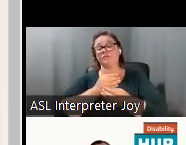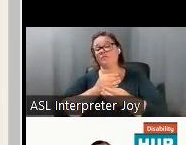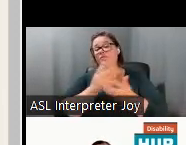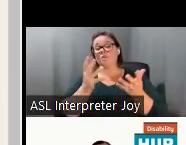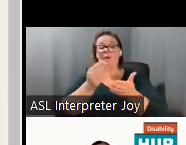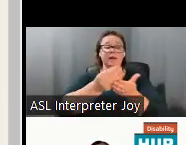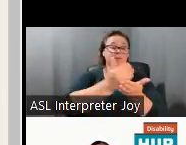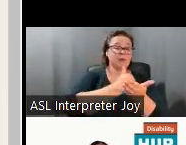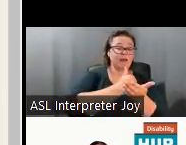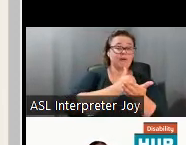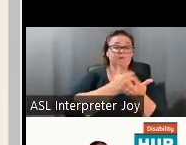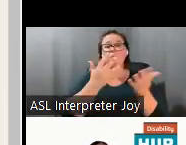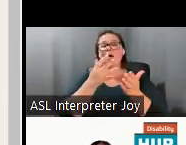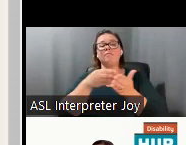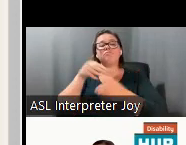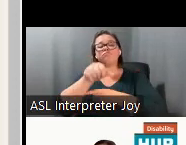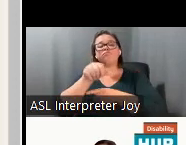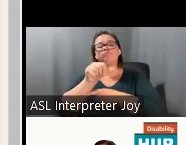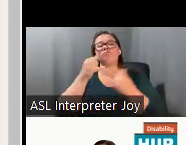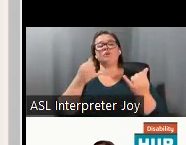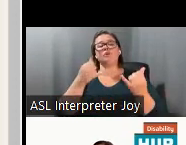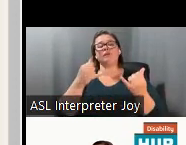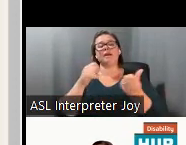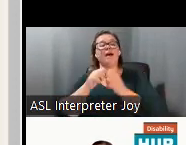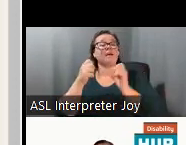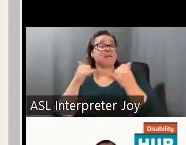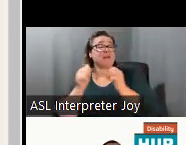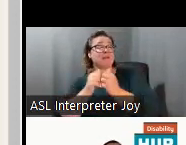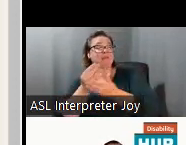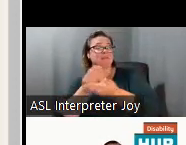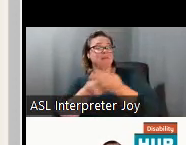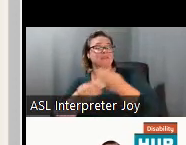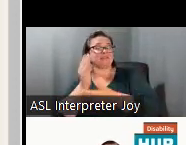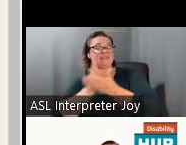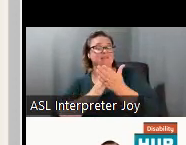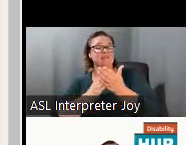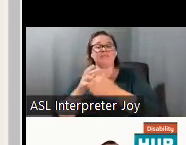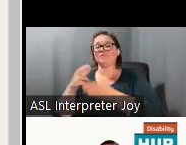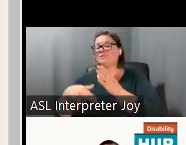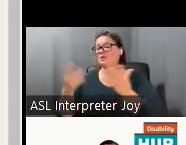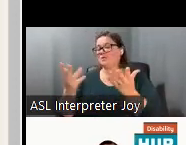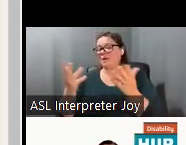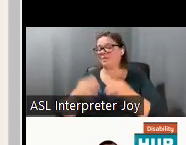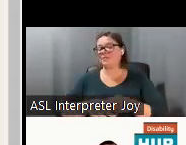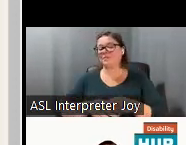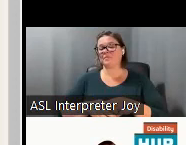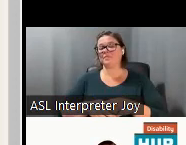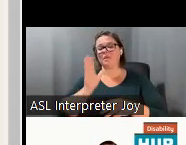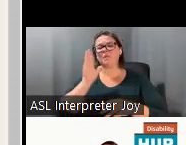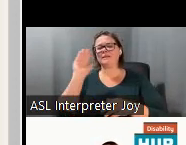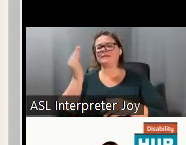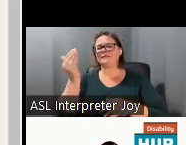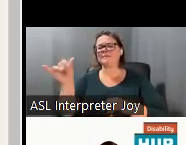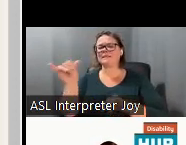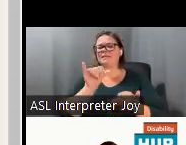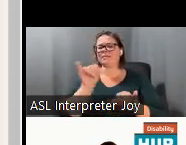I currently have? How can I play with my budget a little bit? And what do the results look like? And it's going to look very similar